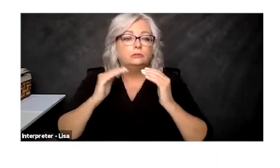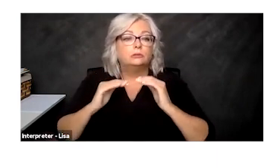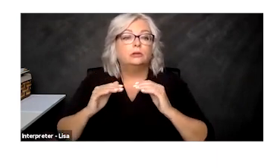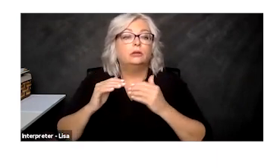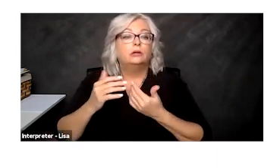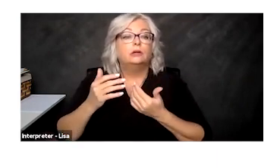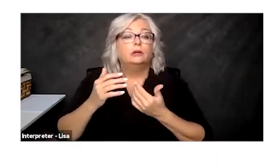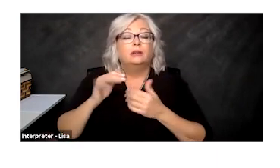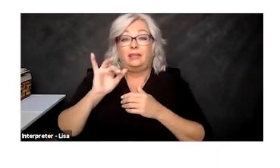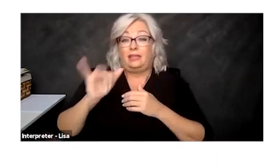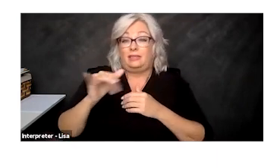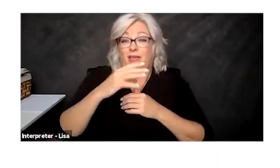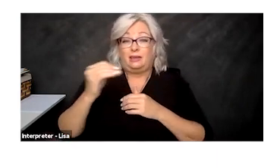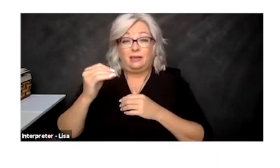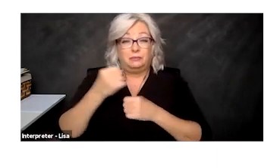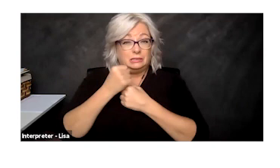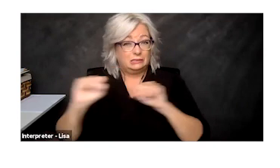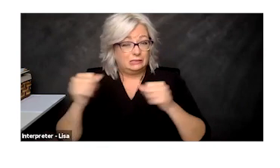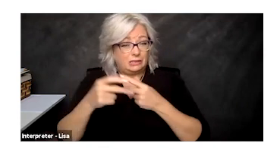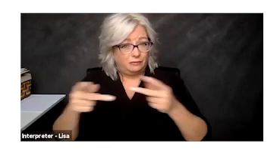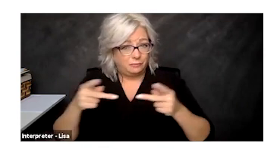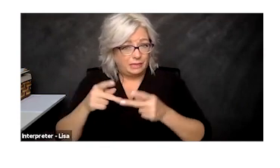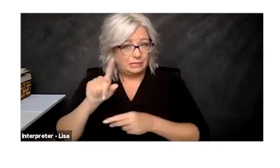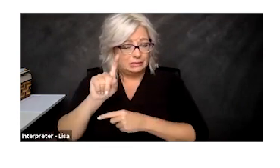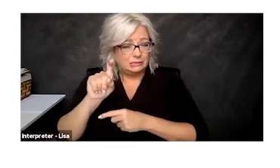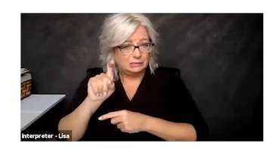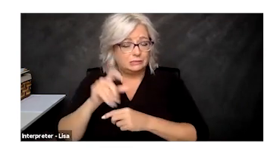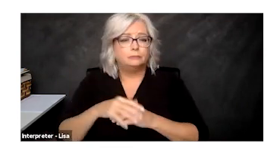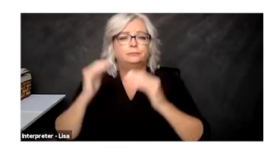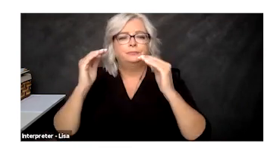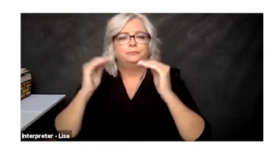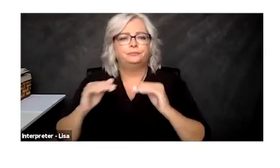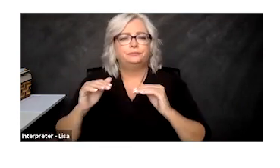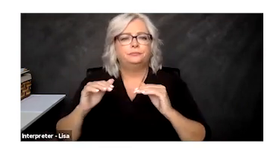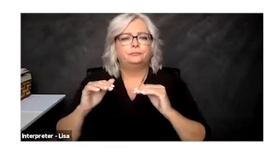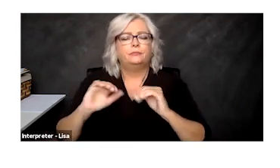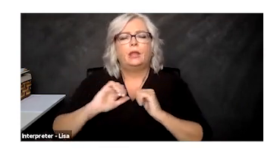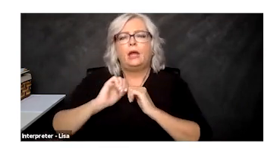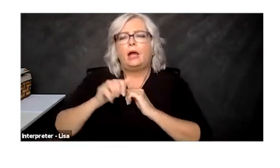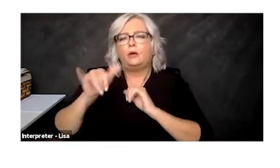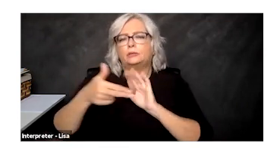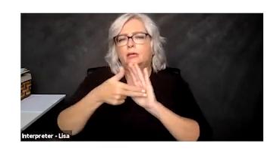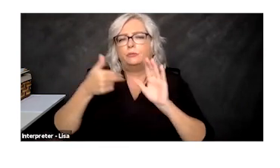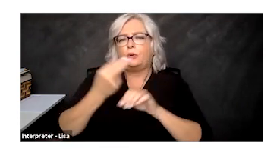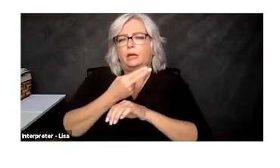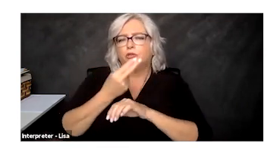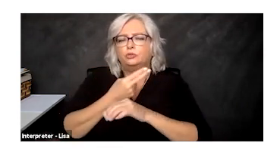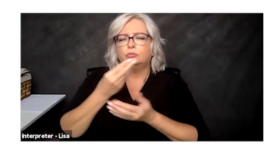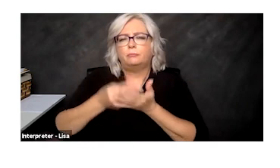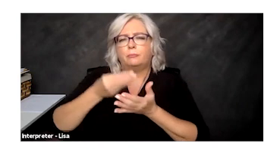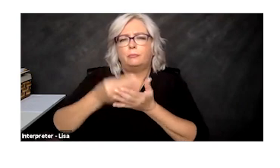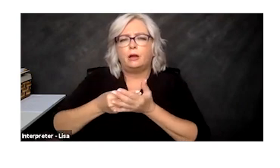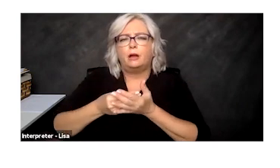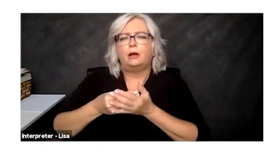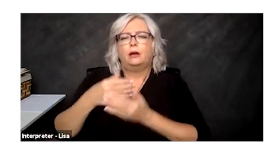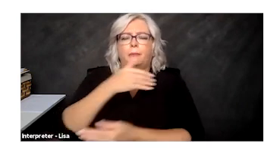for other people of color? And the systemic, how is the brand using its voice and power, marketing dollars, etc., to address